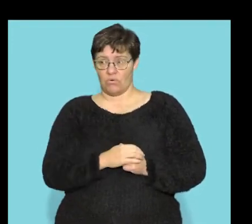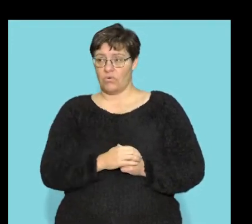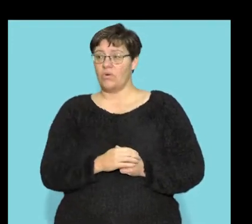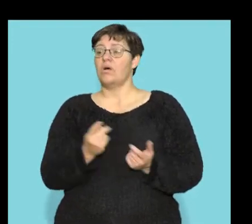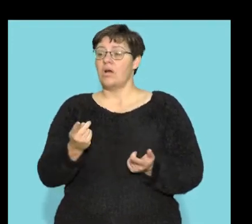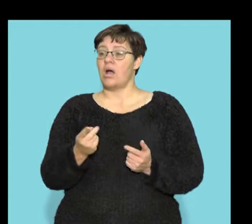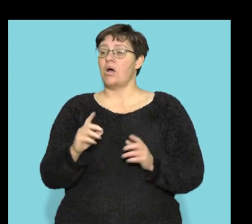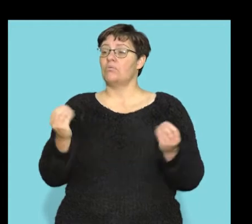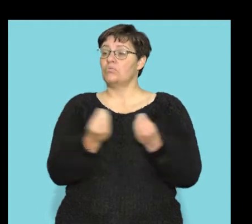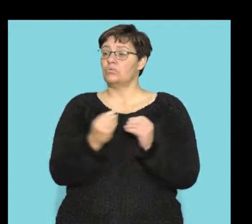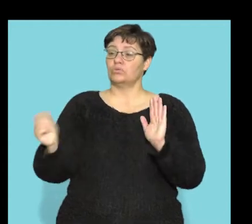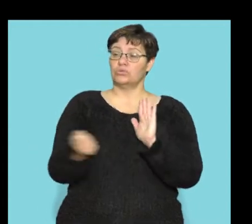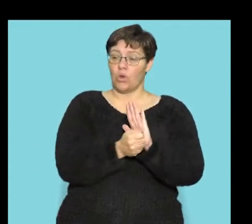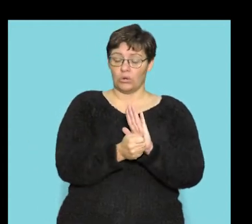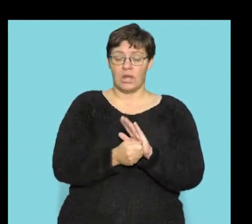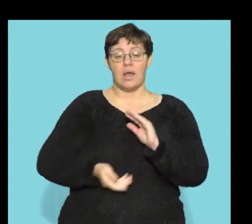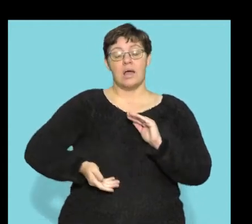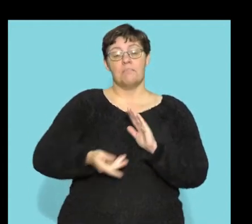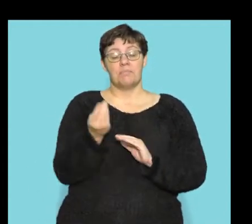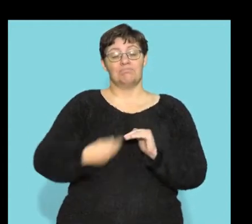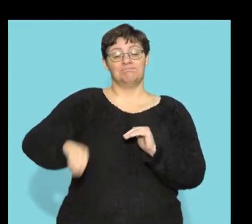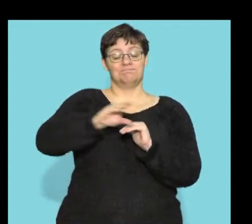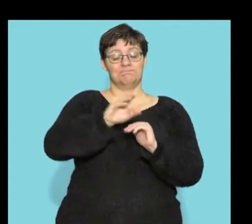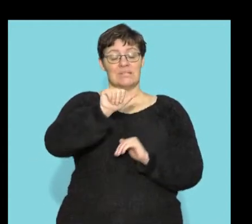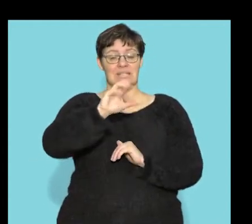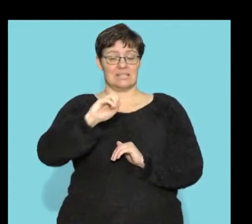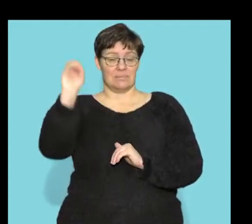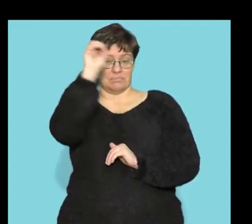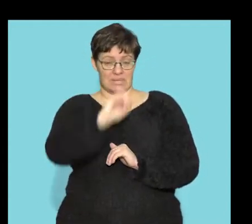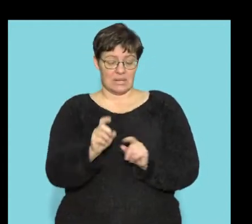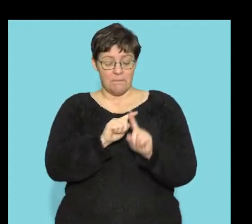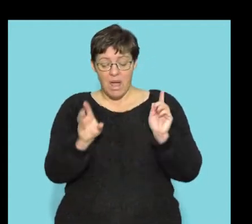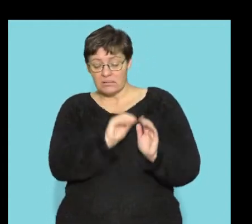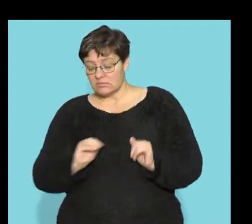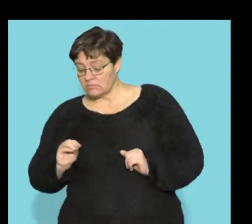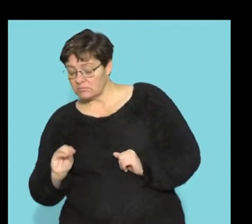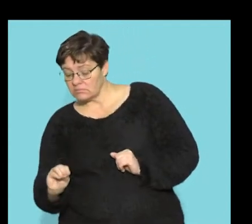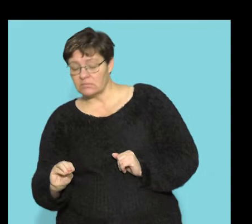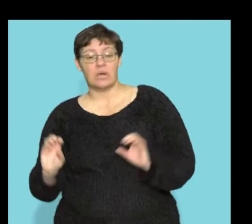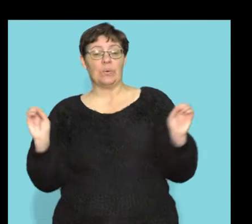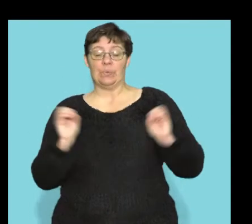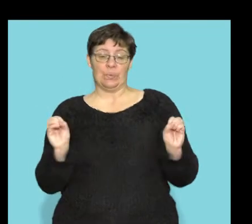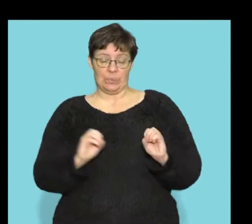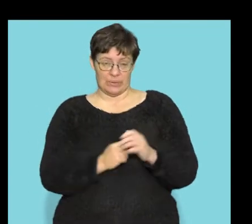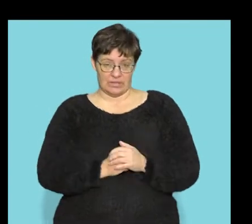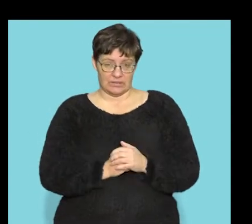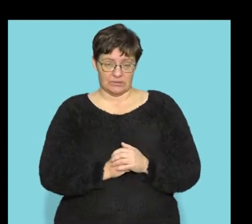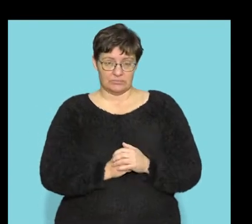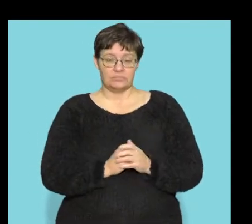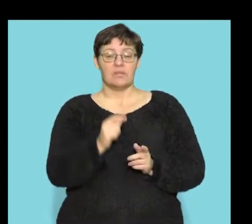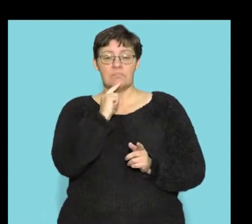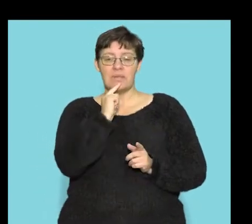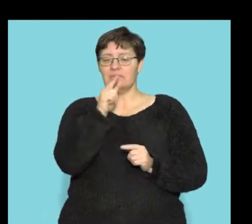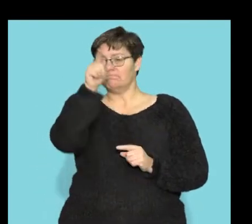No entry has been made of this transaction. Right, so simply it means that there was a transaction where a